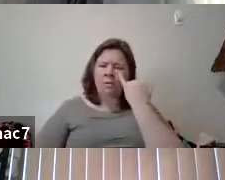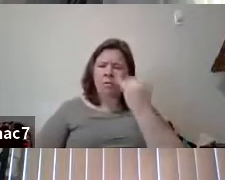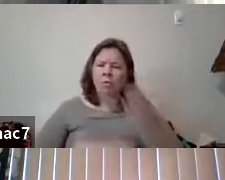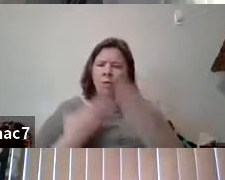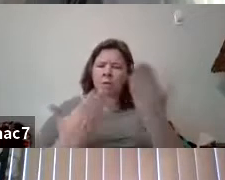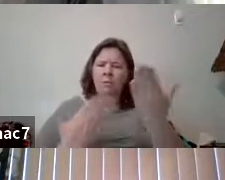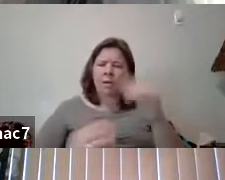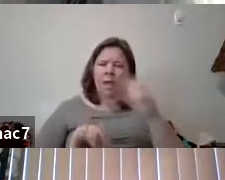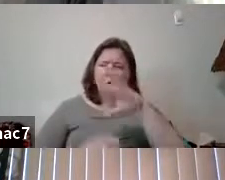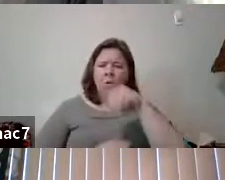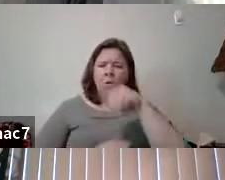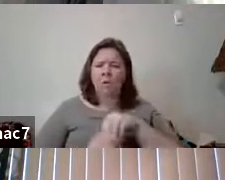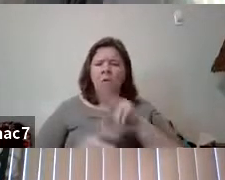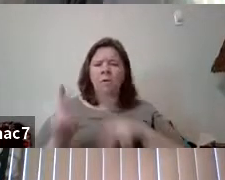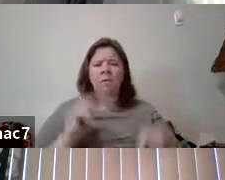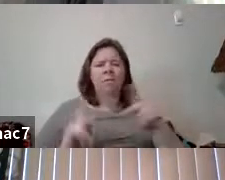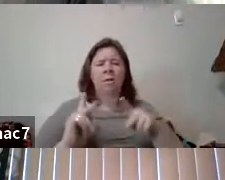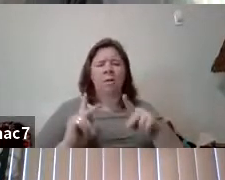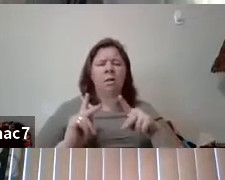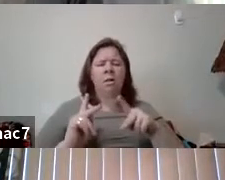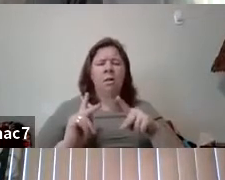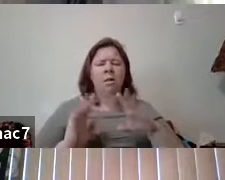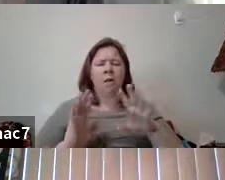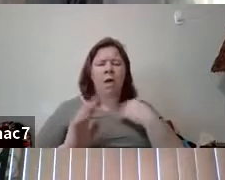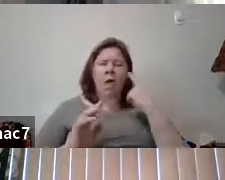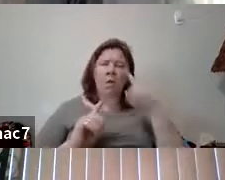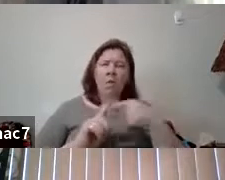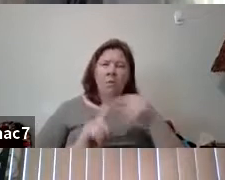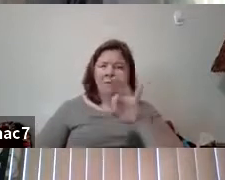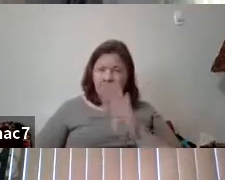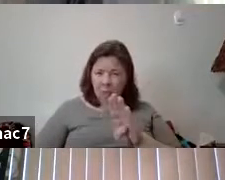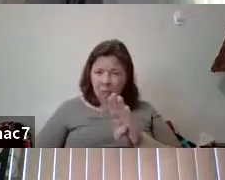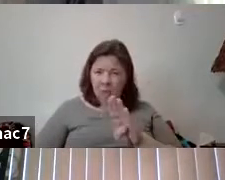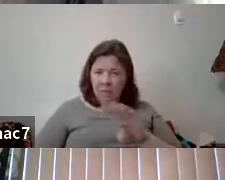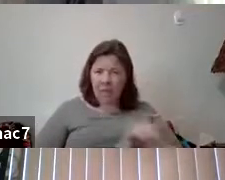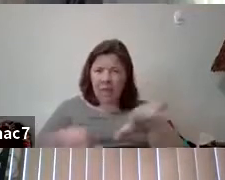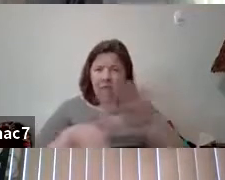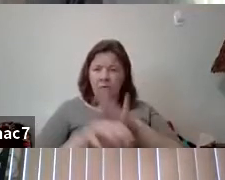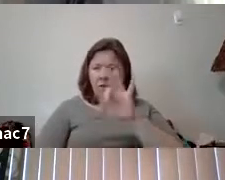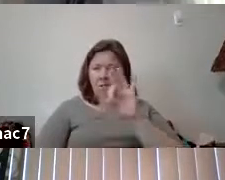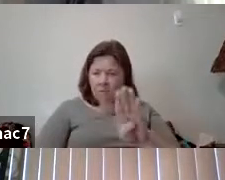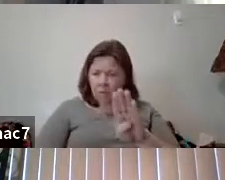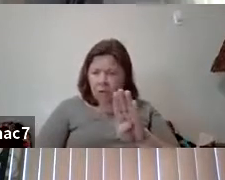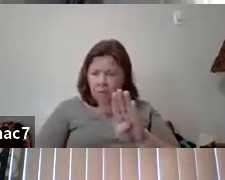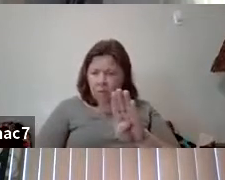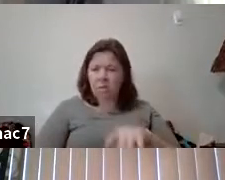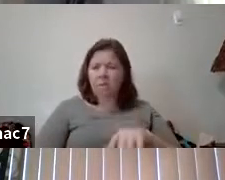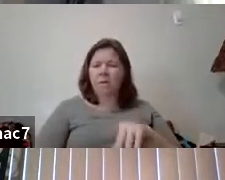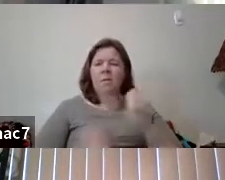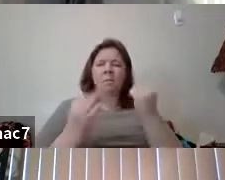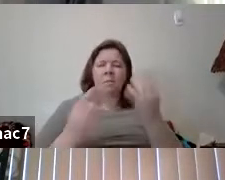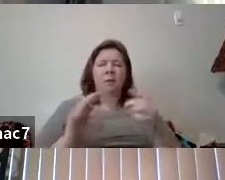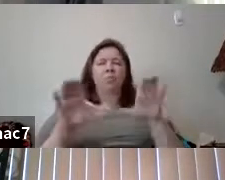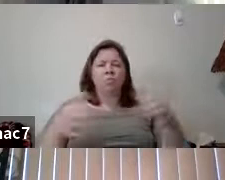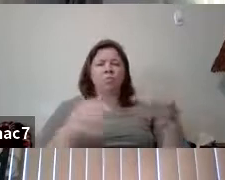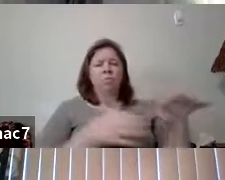way of involving people. You know, I thought about Facebook, and I know we're very active on Facebook. I saw many groups, but somehow I feel